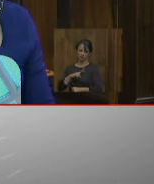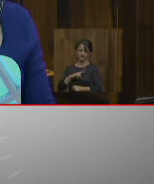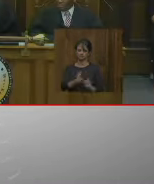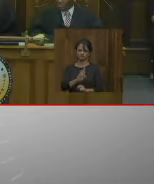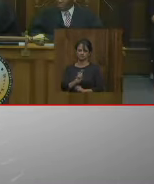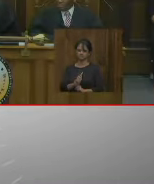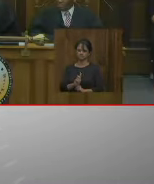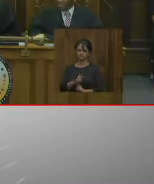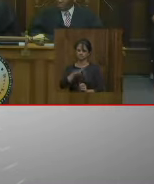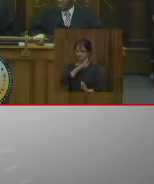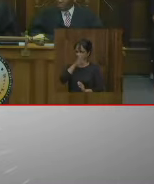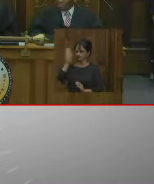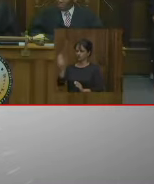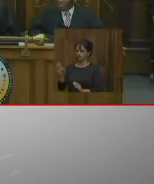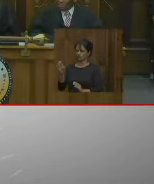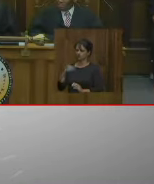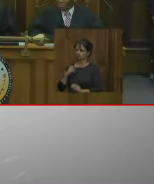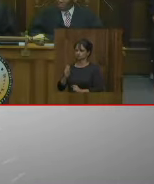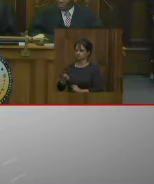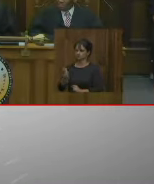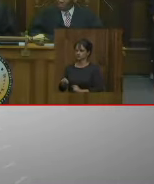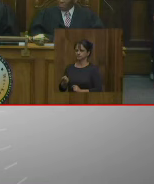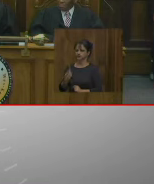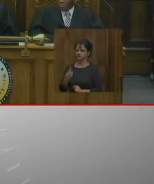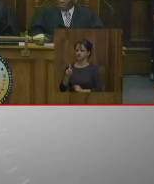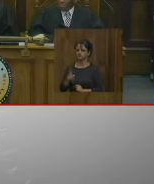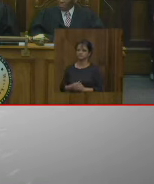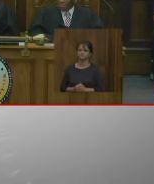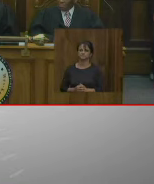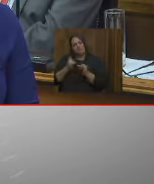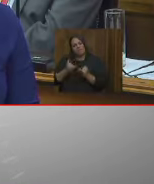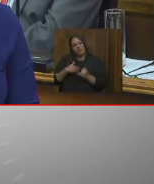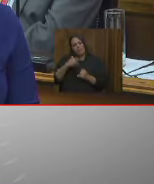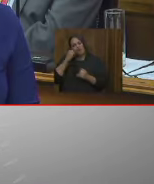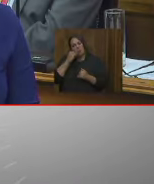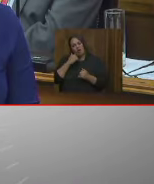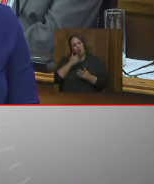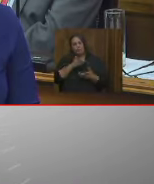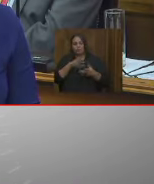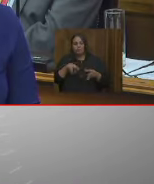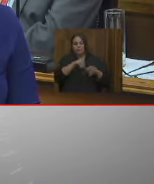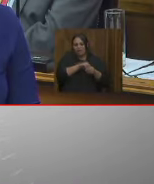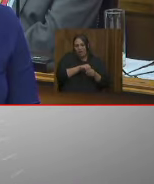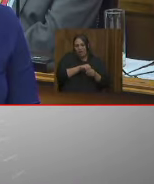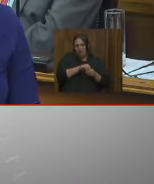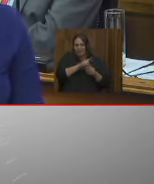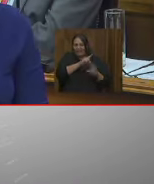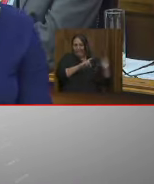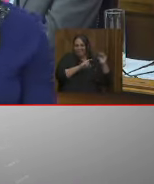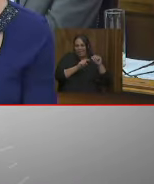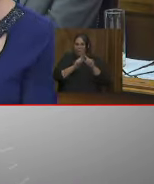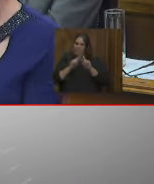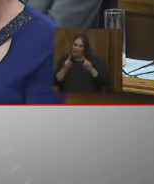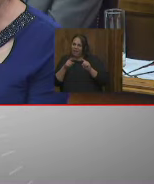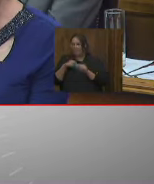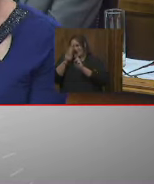can't participate in even a decision-making structure of your own party, I mean, how can that member be in good standing? And that's what they dumped on the